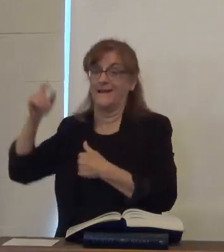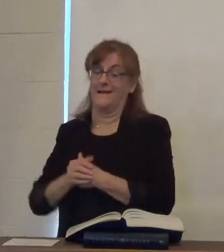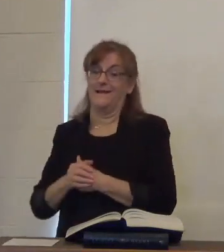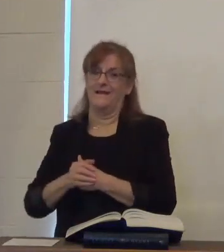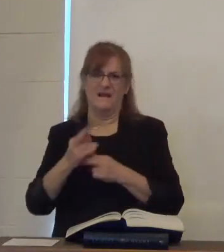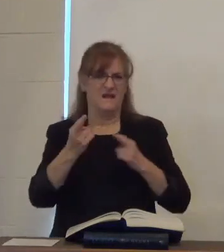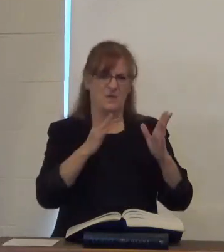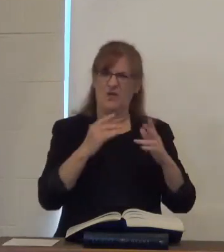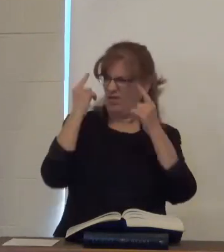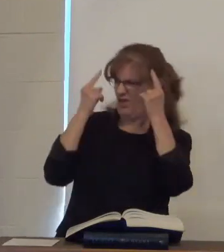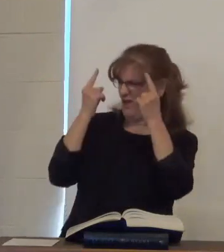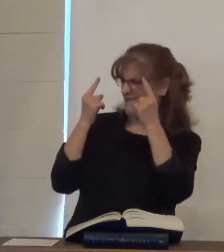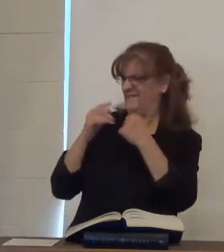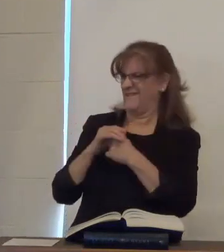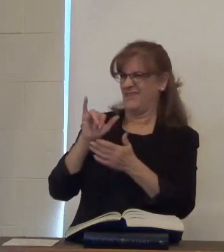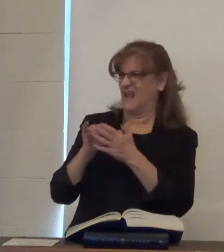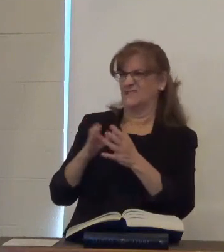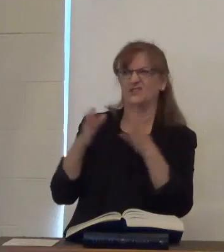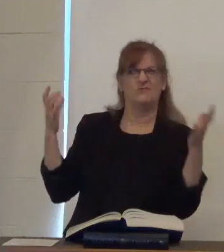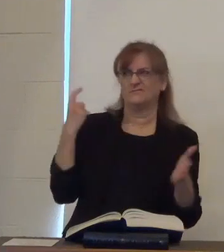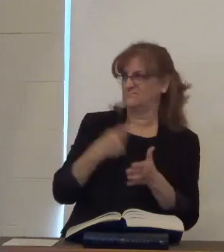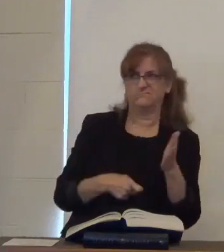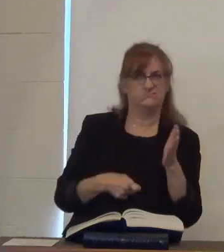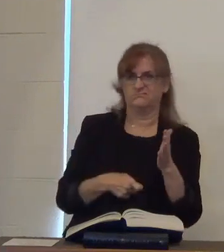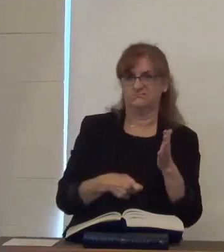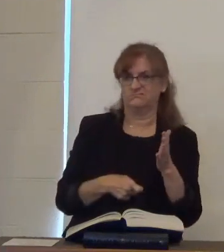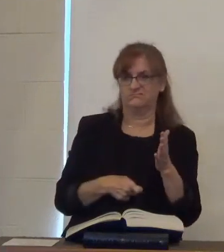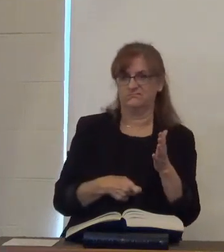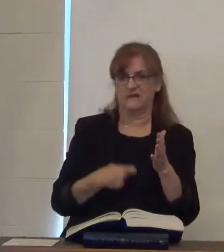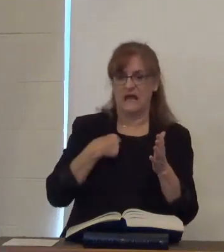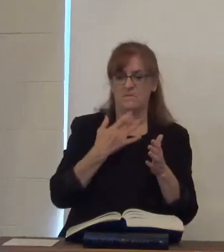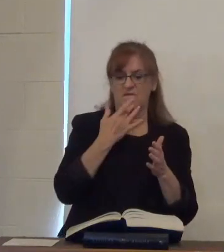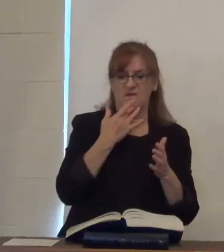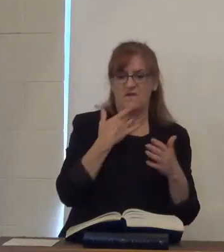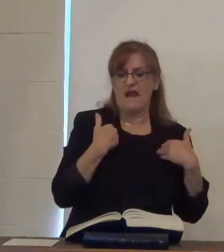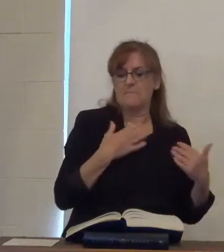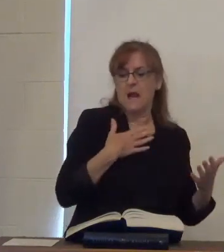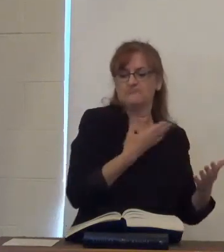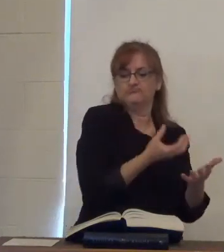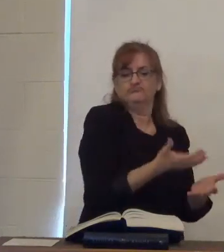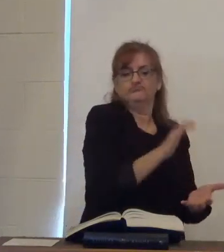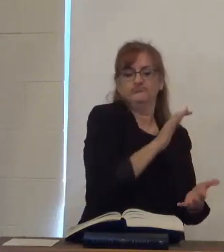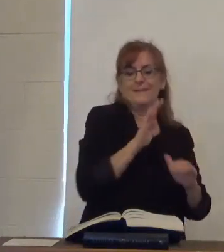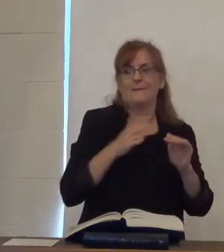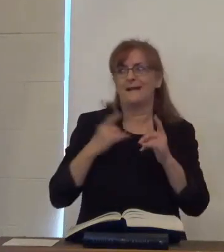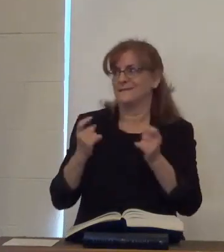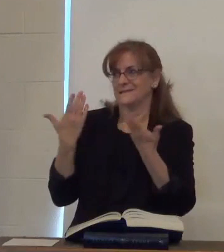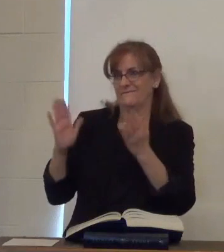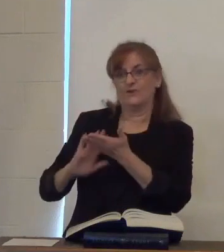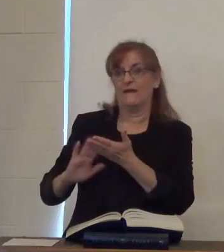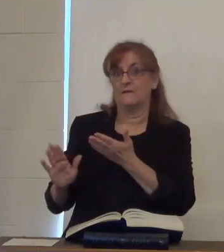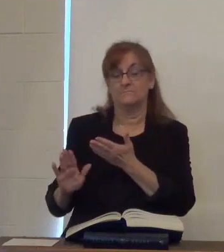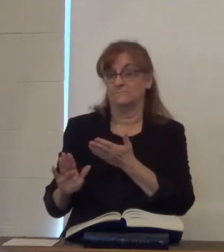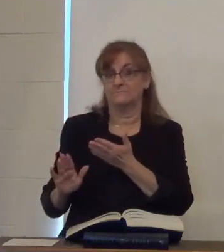ruler thought and said, that's too great a price. I think I'd rather have my wealth than have my sins forgiven. Not everyone